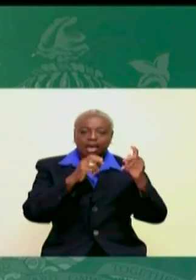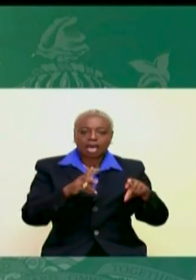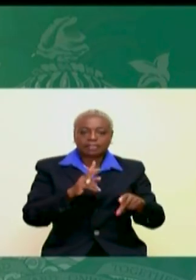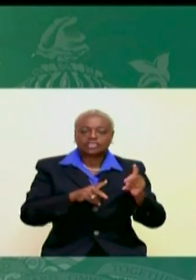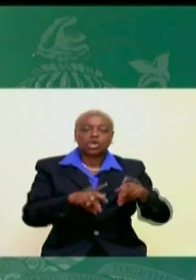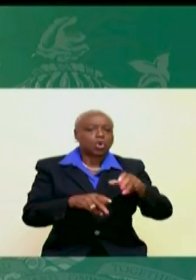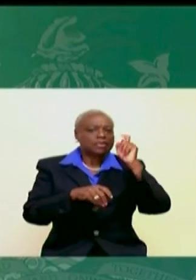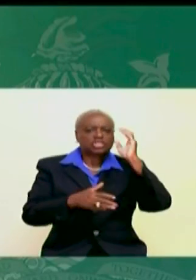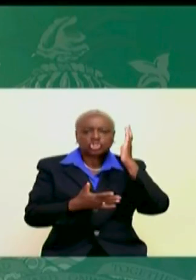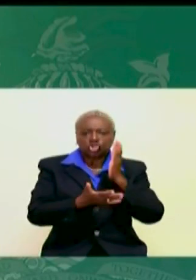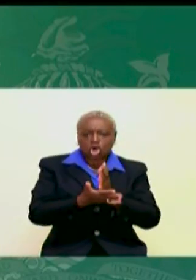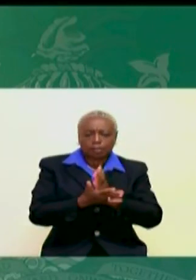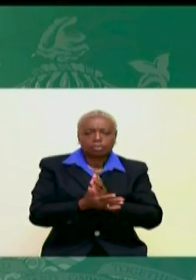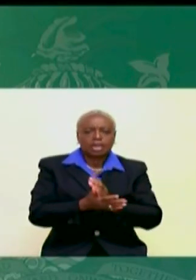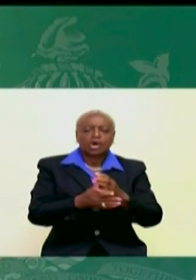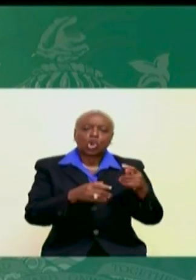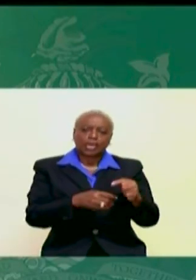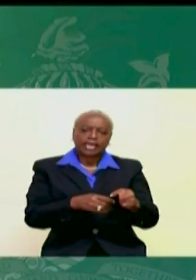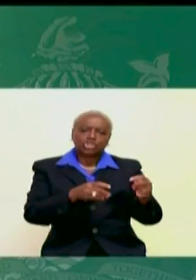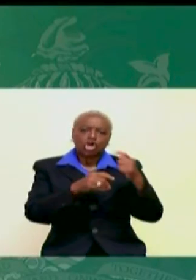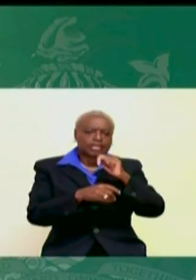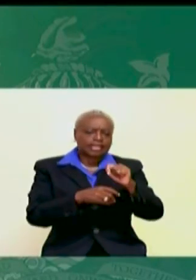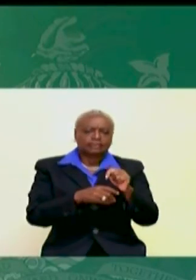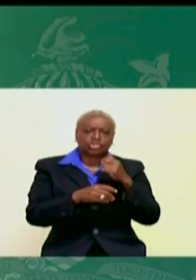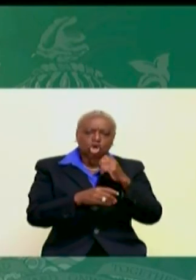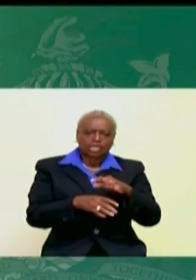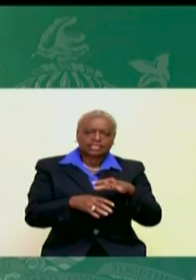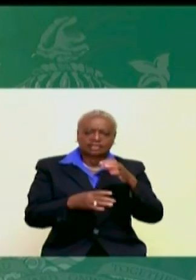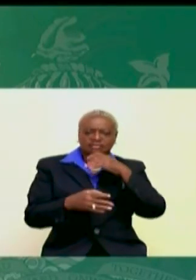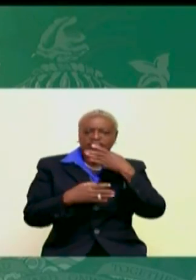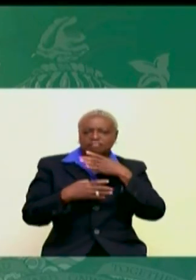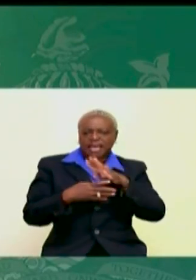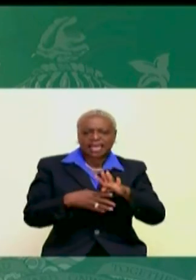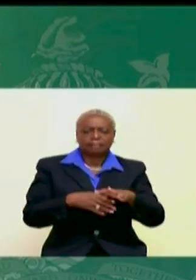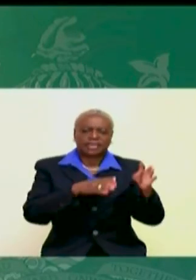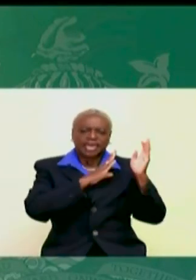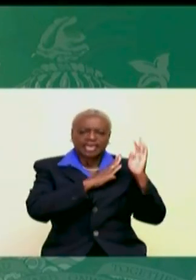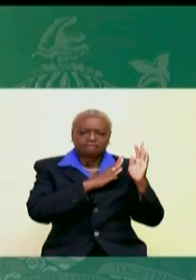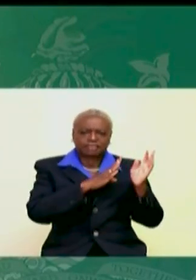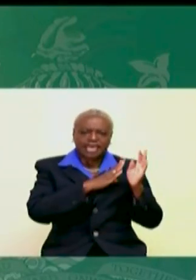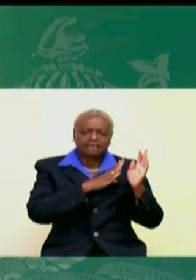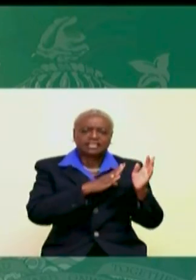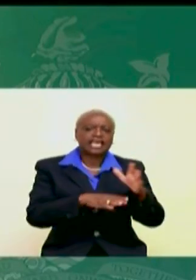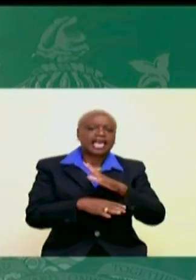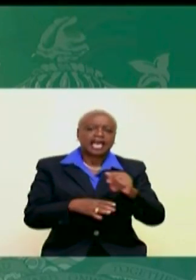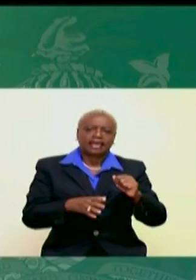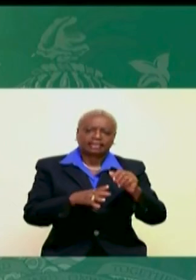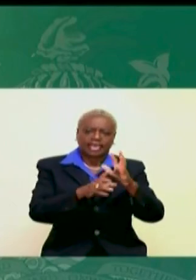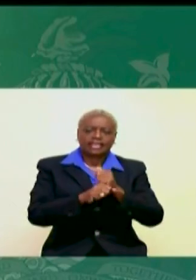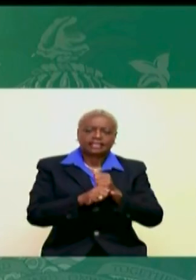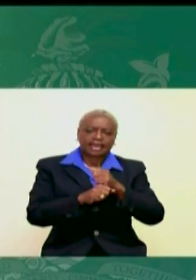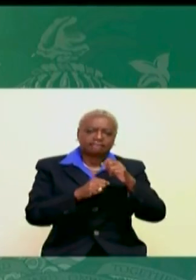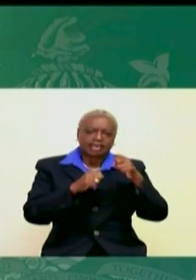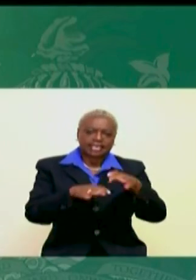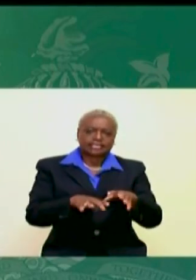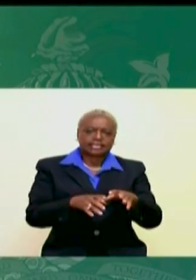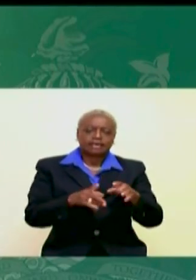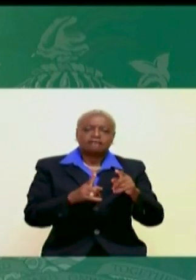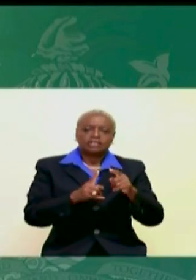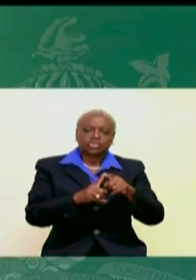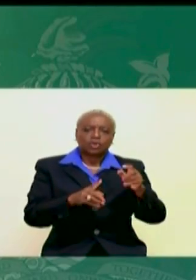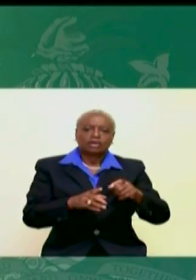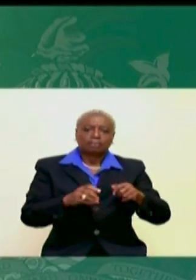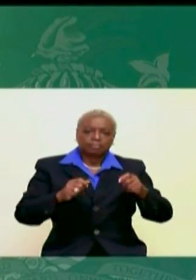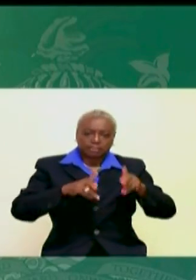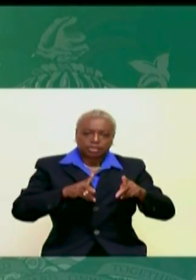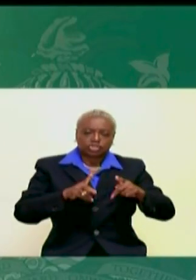toxic behaviors and traits. Yes. We must seek intervention through trained professionals and agencies to address anger